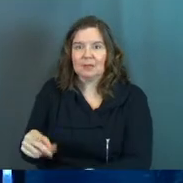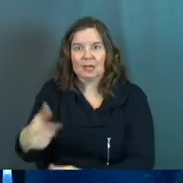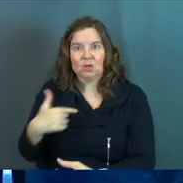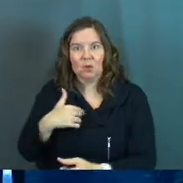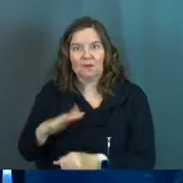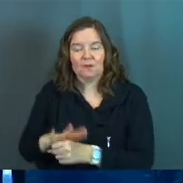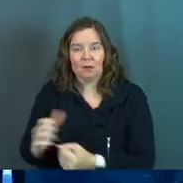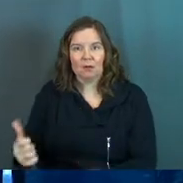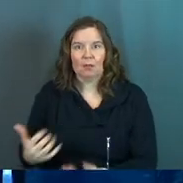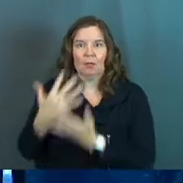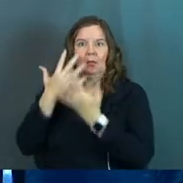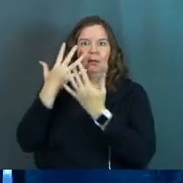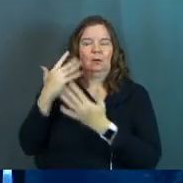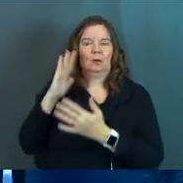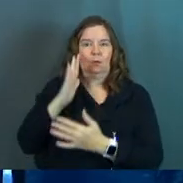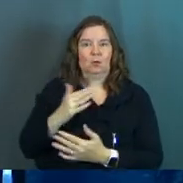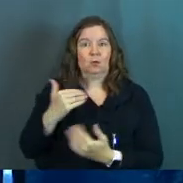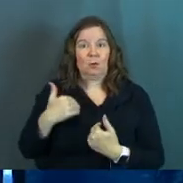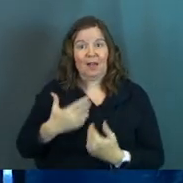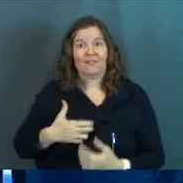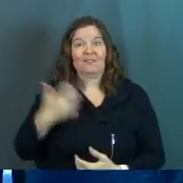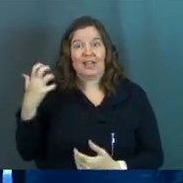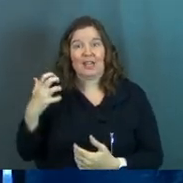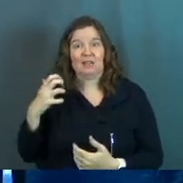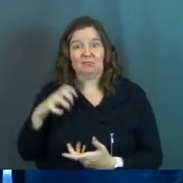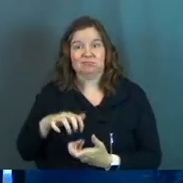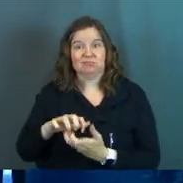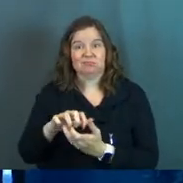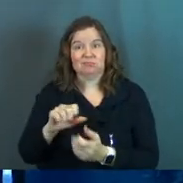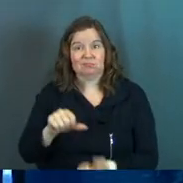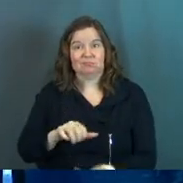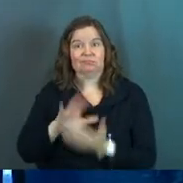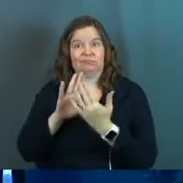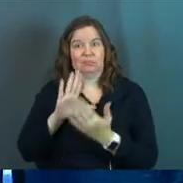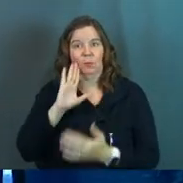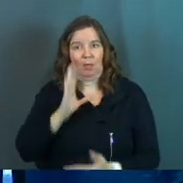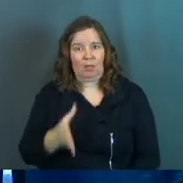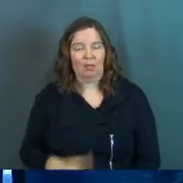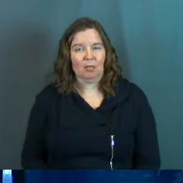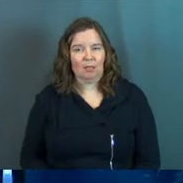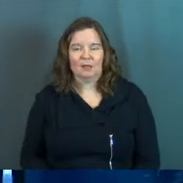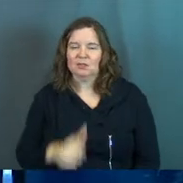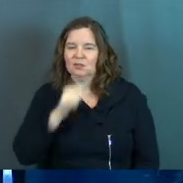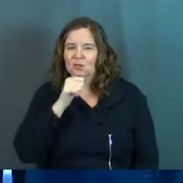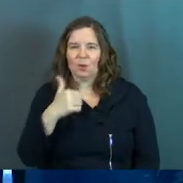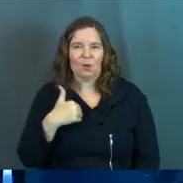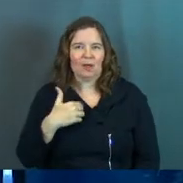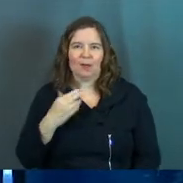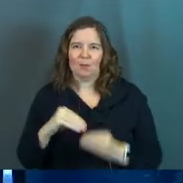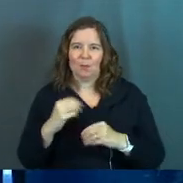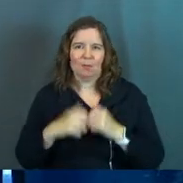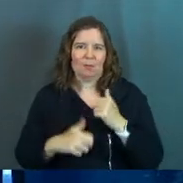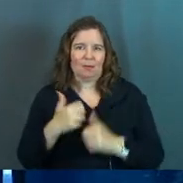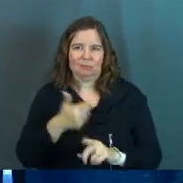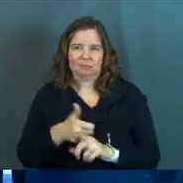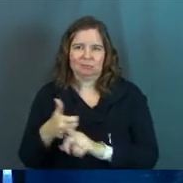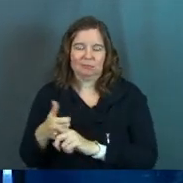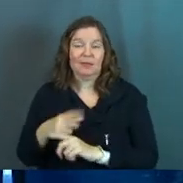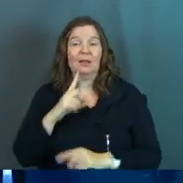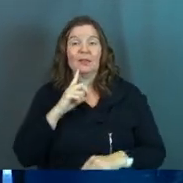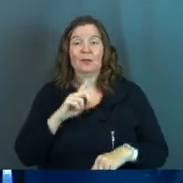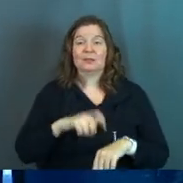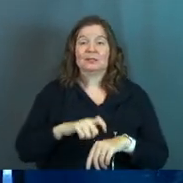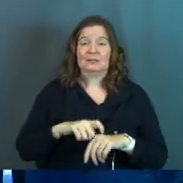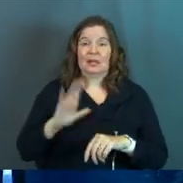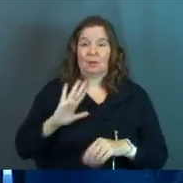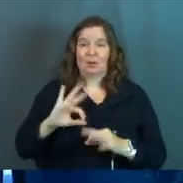you've got enough trouble of your own. You're going to have angry teeth in your face. Don't have angry teeth in your face. There was a